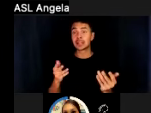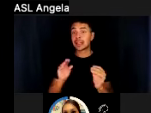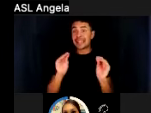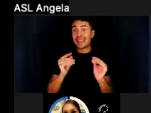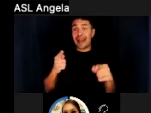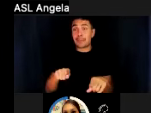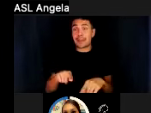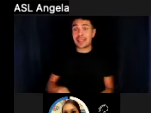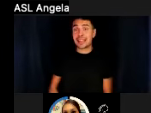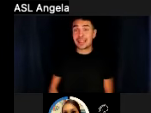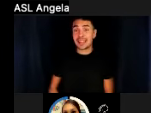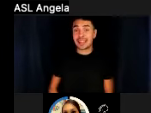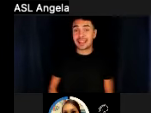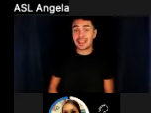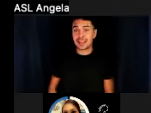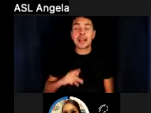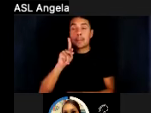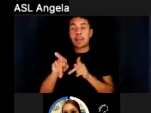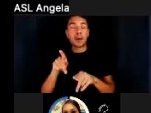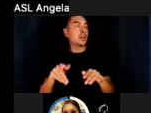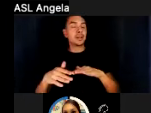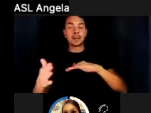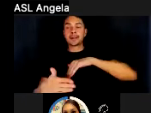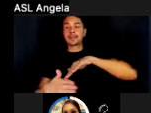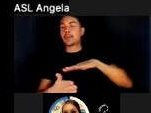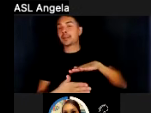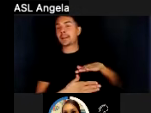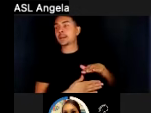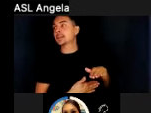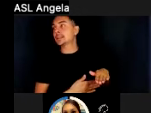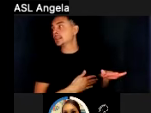Absolutely. Because people just kind of brush it under the rug or don't do anything, it feels like.